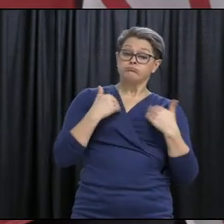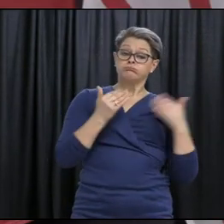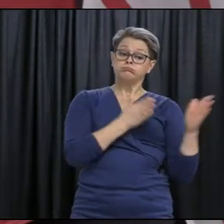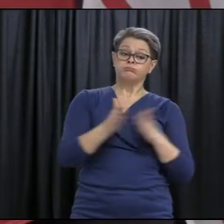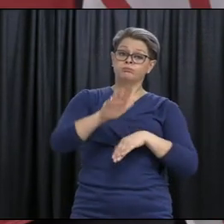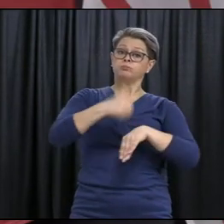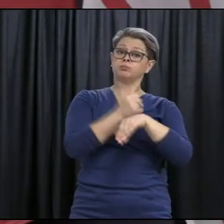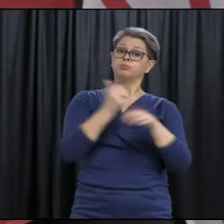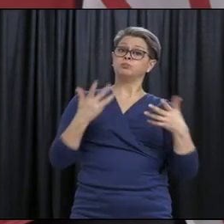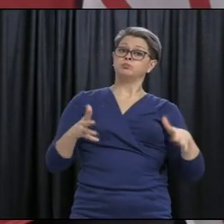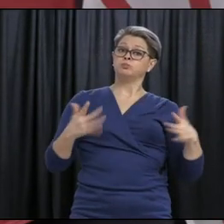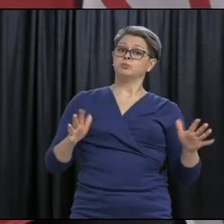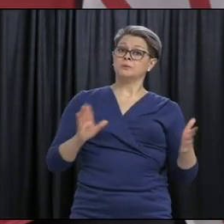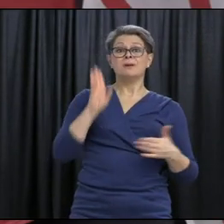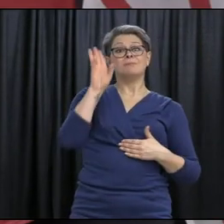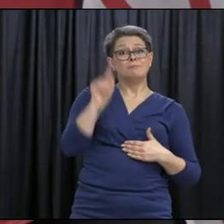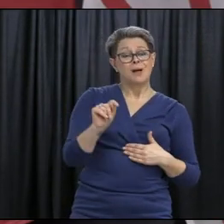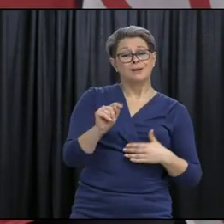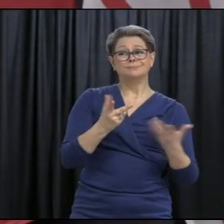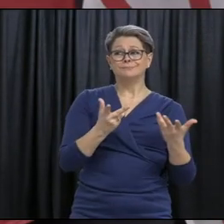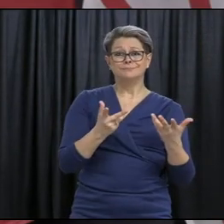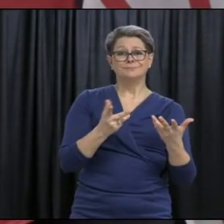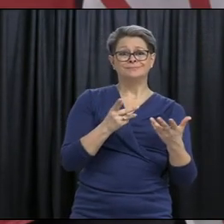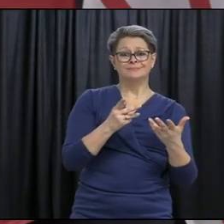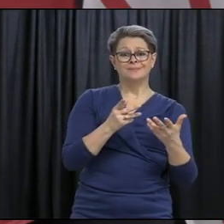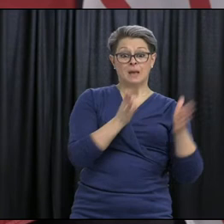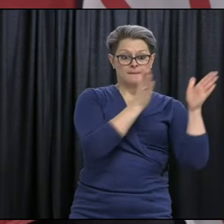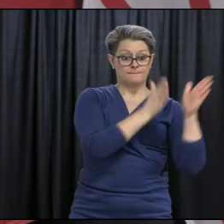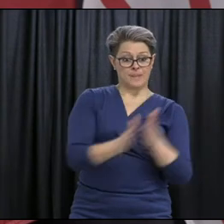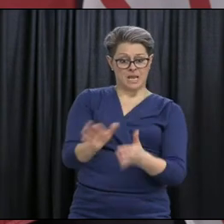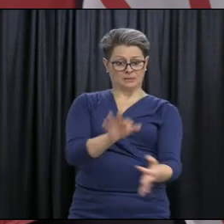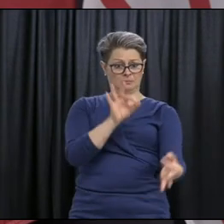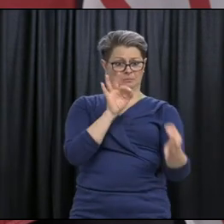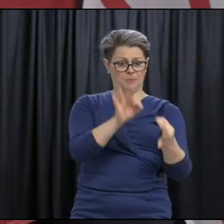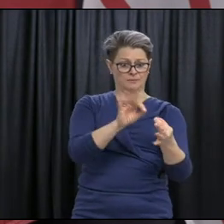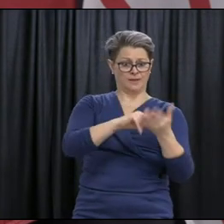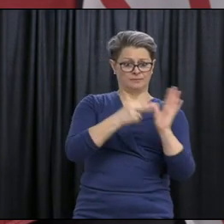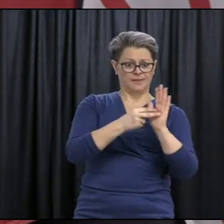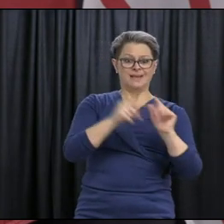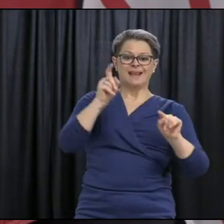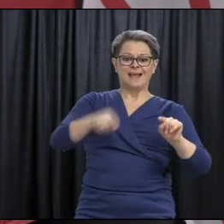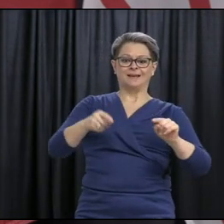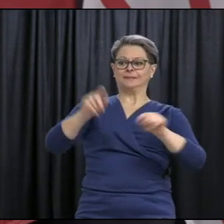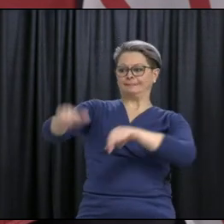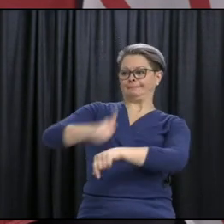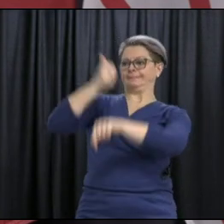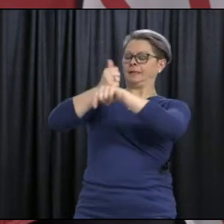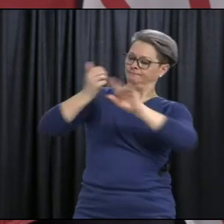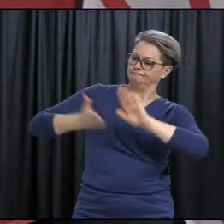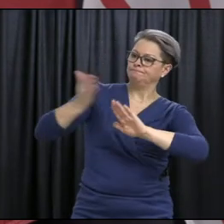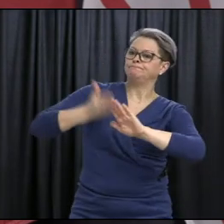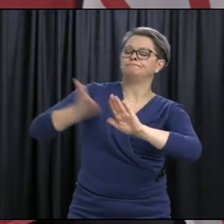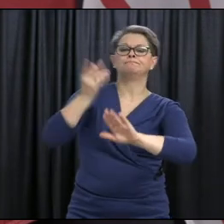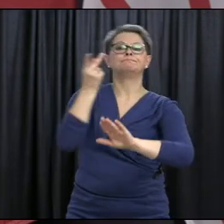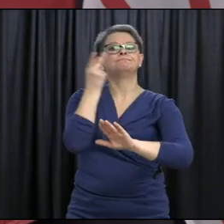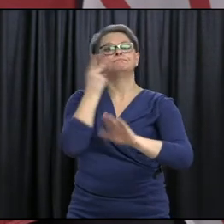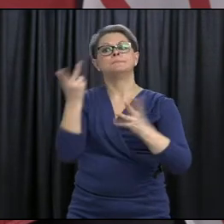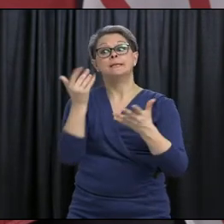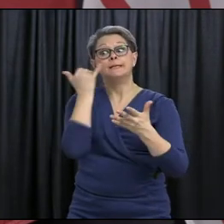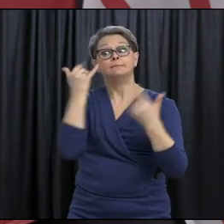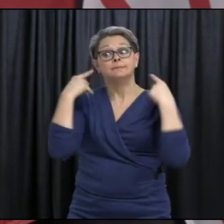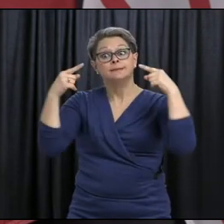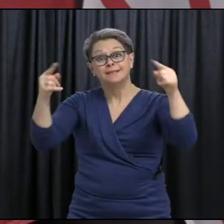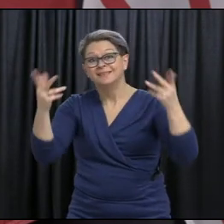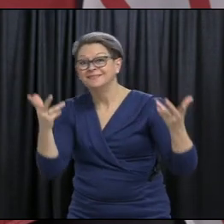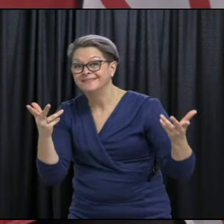best laid plans have to be tested against reality. And the reality is the